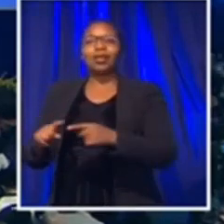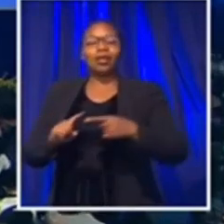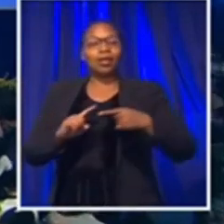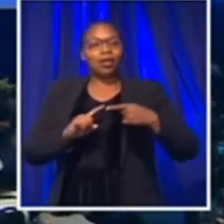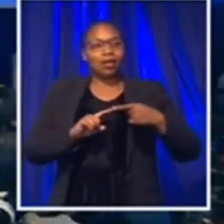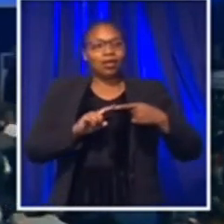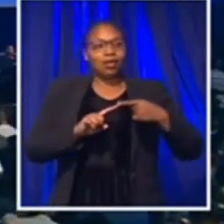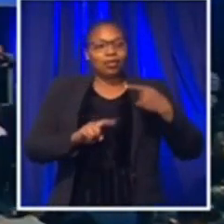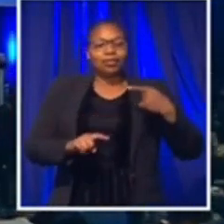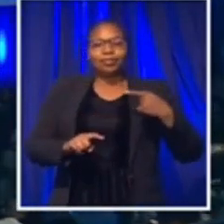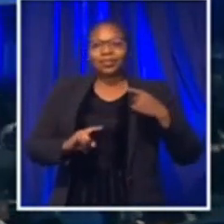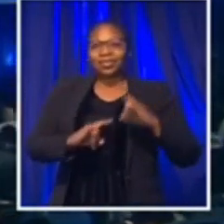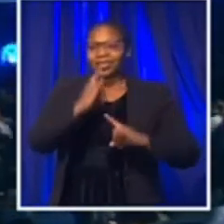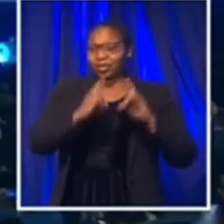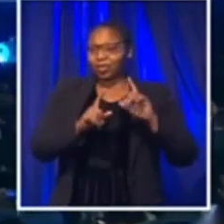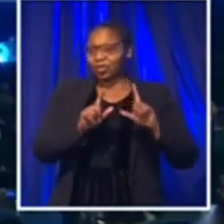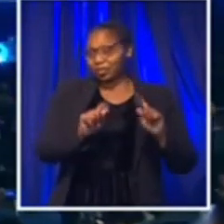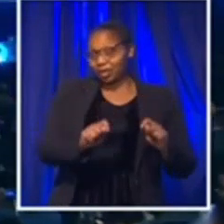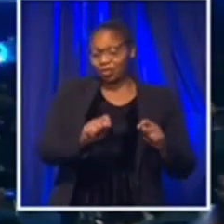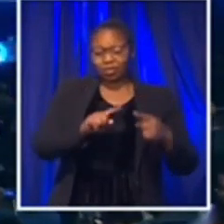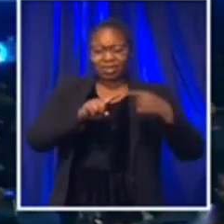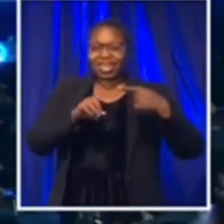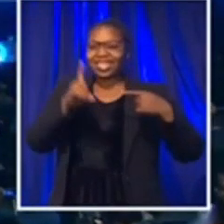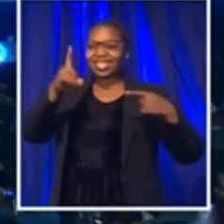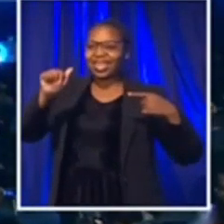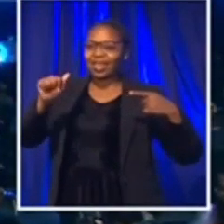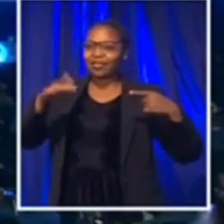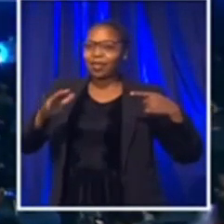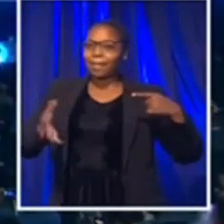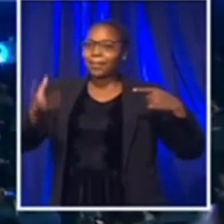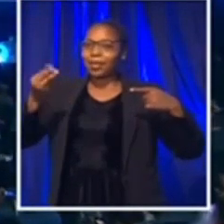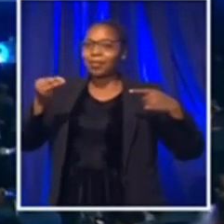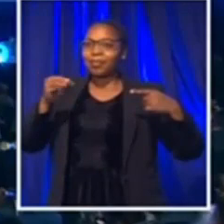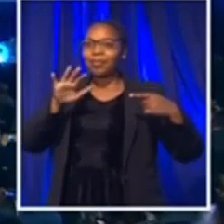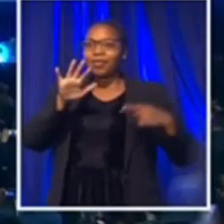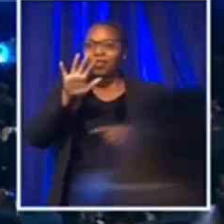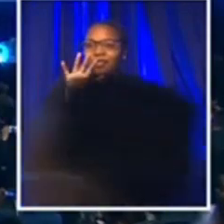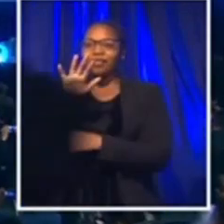The city of Cape Town, the DA got